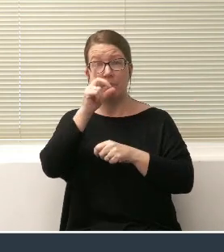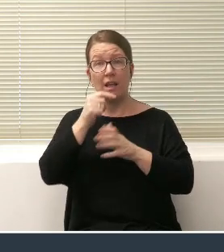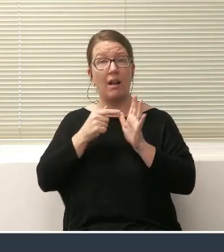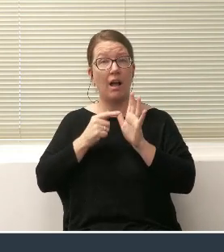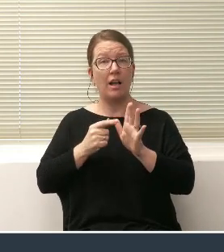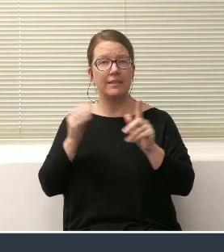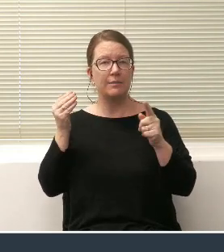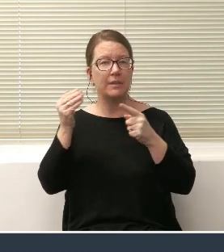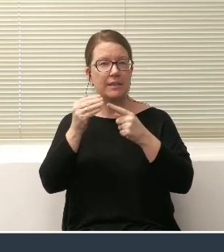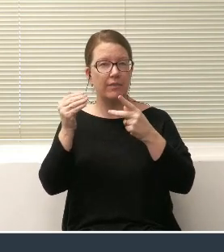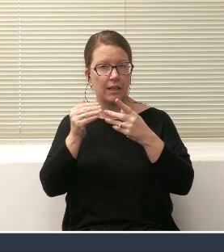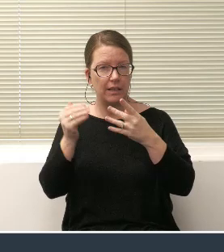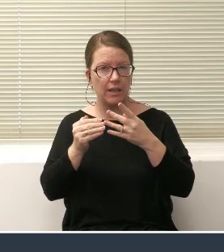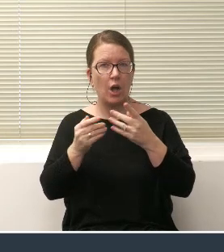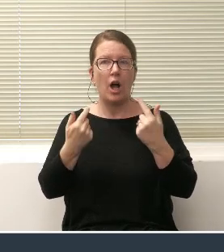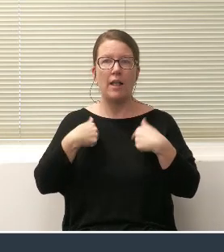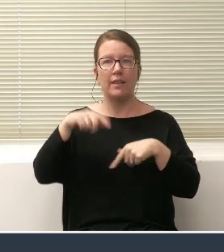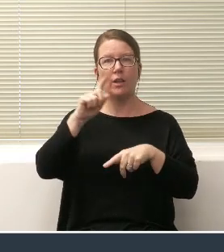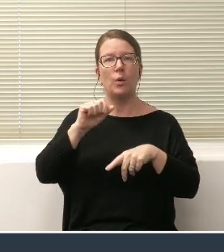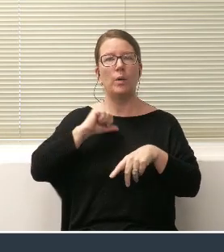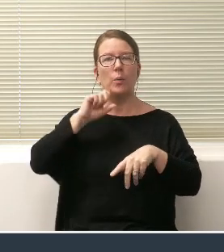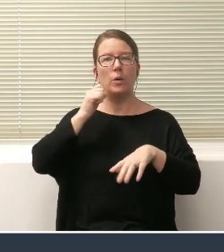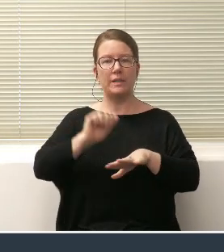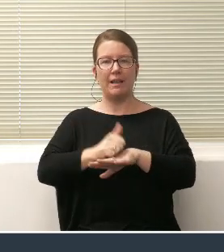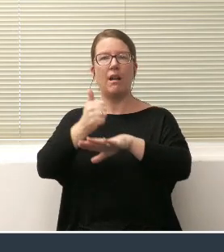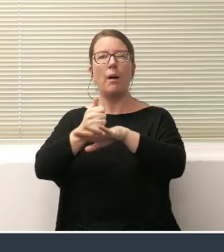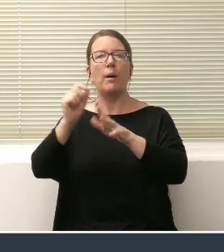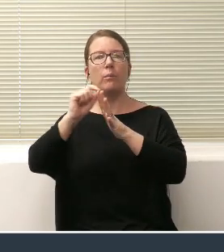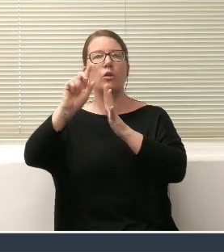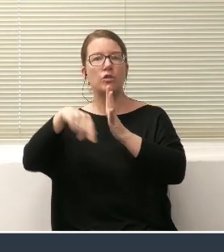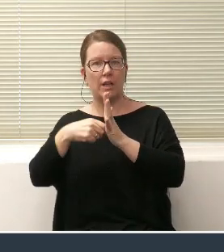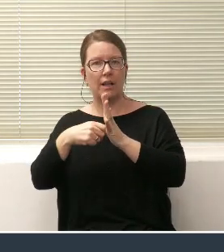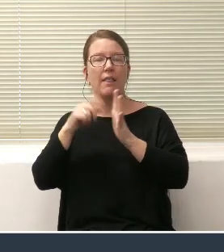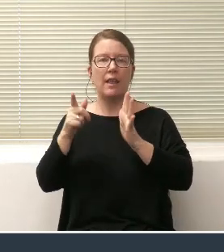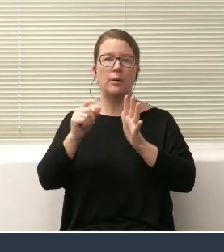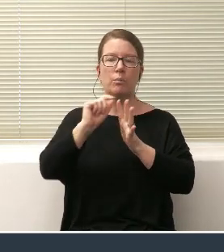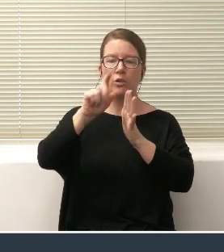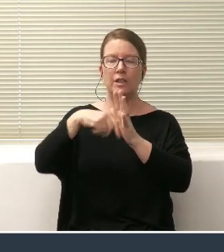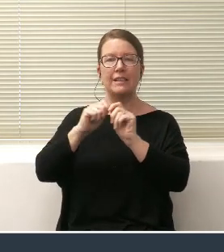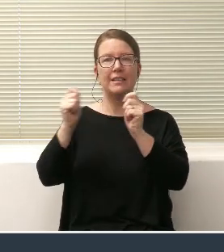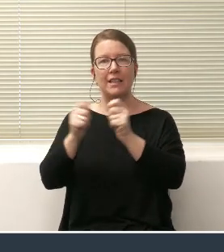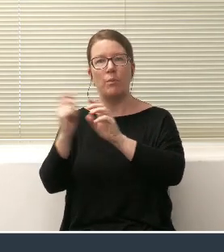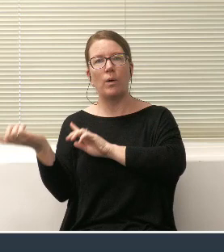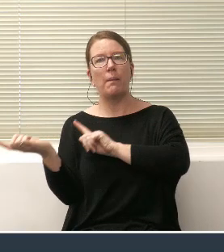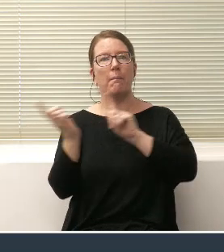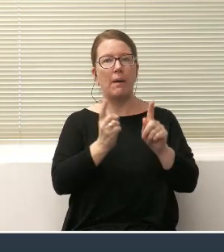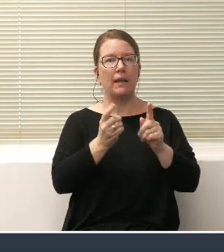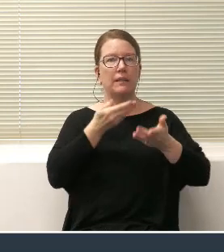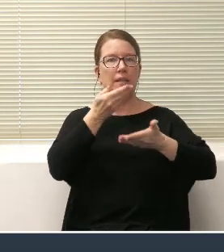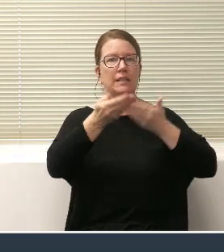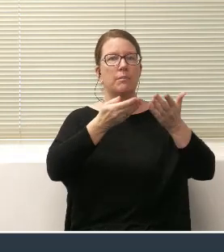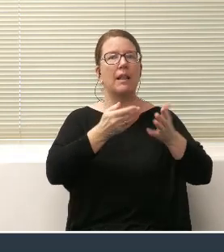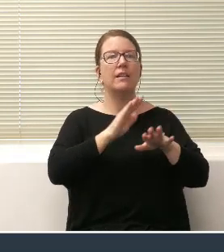what we've heard is we're standing up a project, and that project team will be coming back to you with those stage gates and timeline